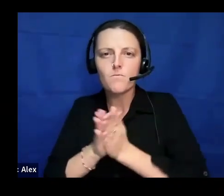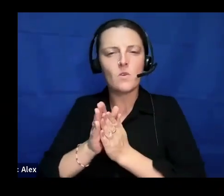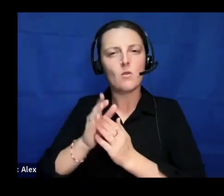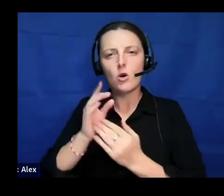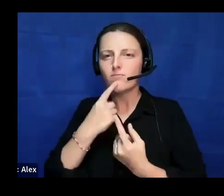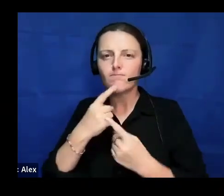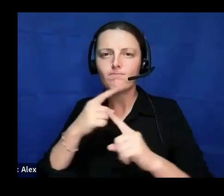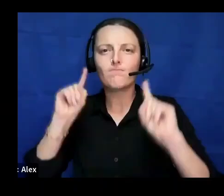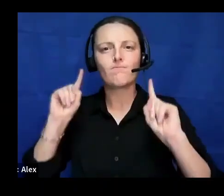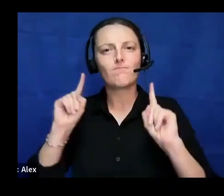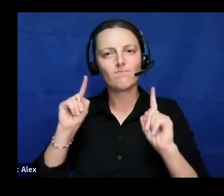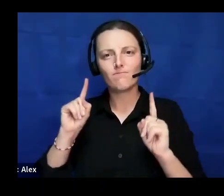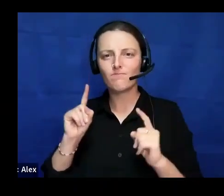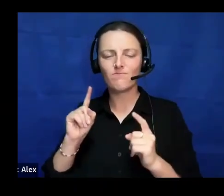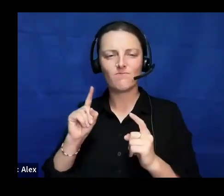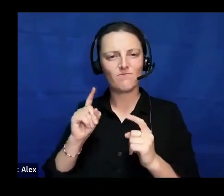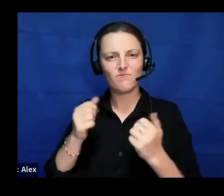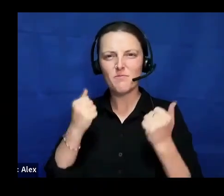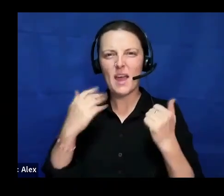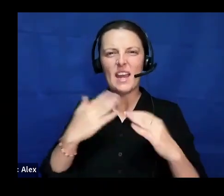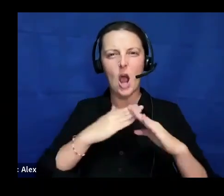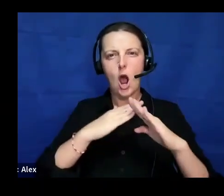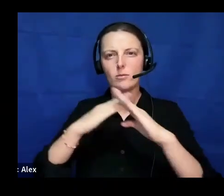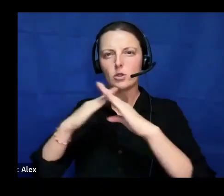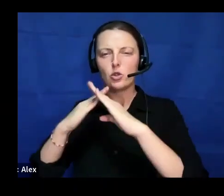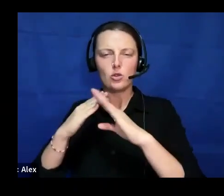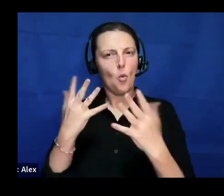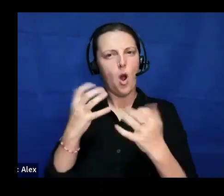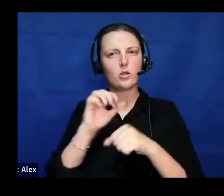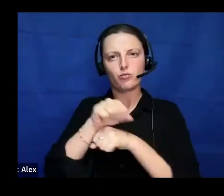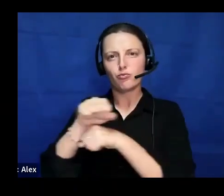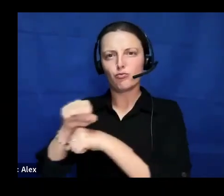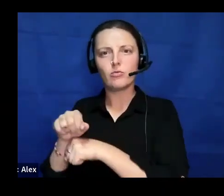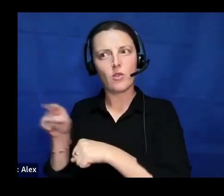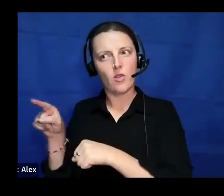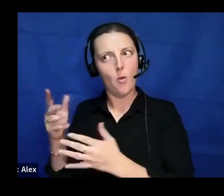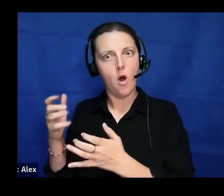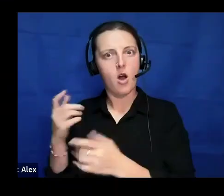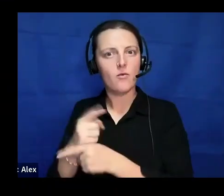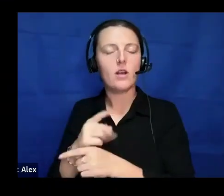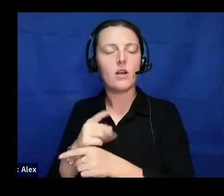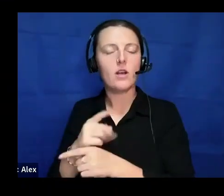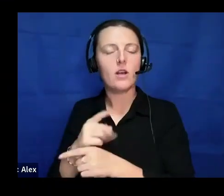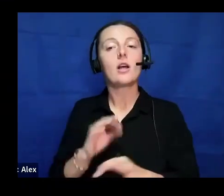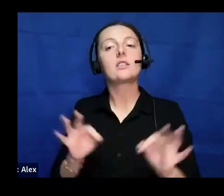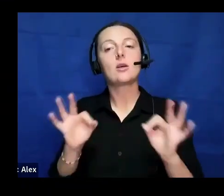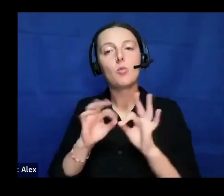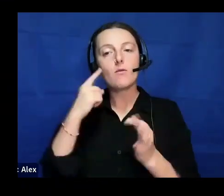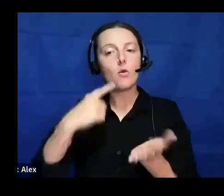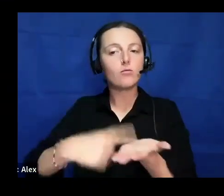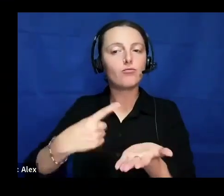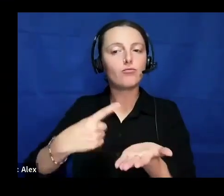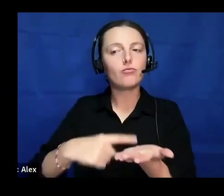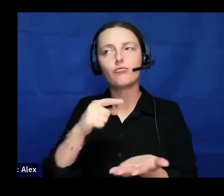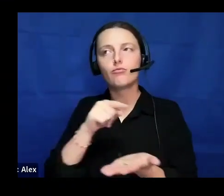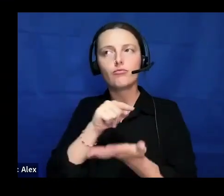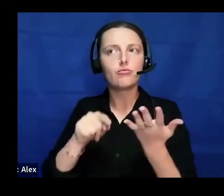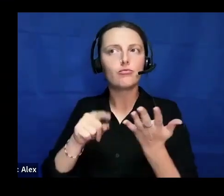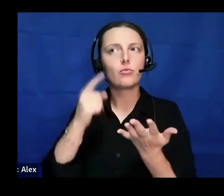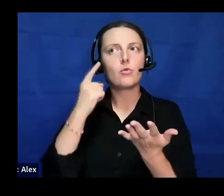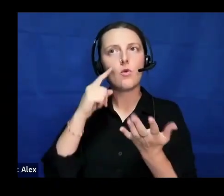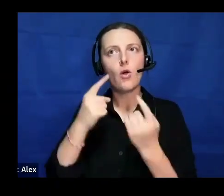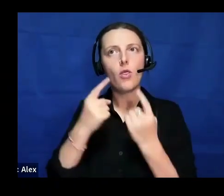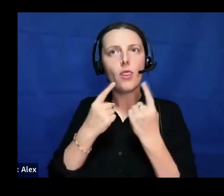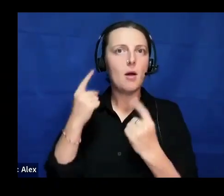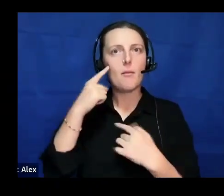so it's important to, lean into that hopeful aspect when talking about mental health conditions or just individuals in general, right?